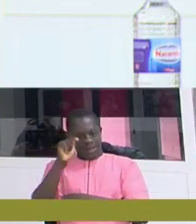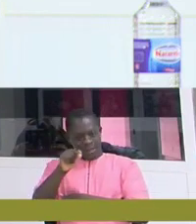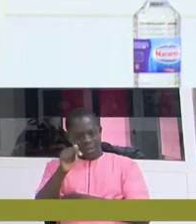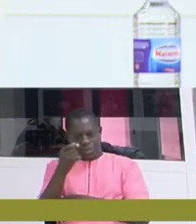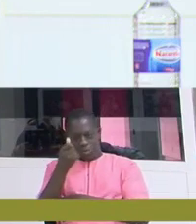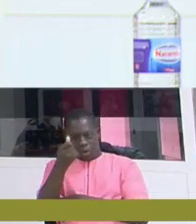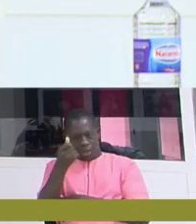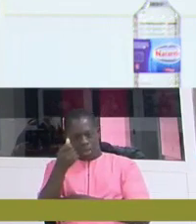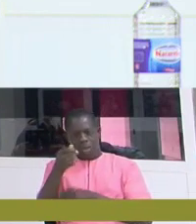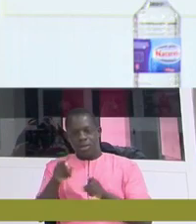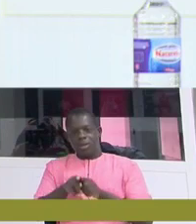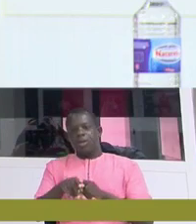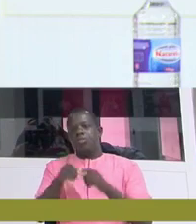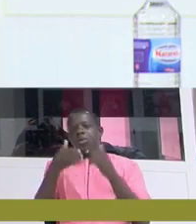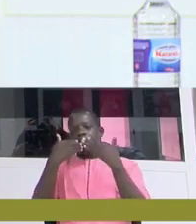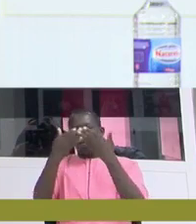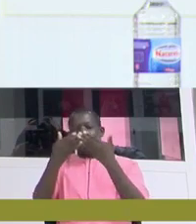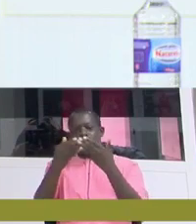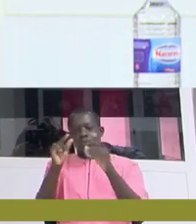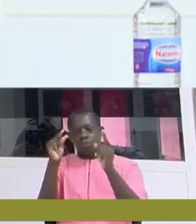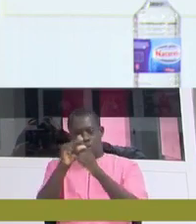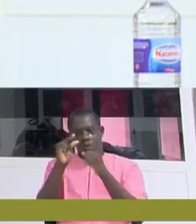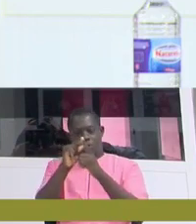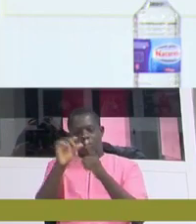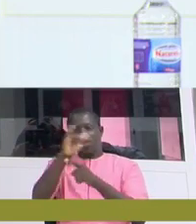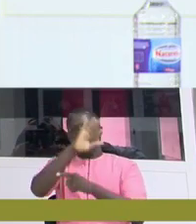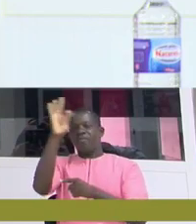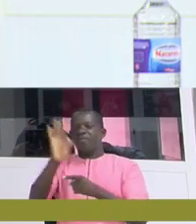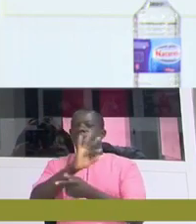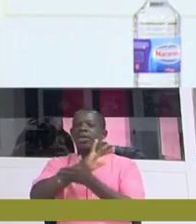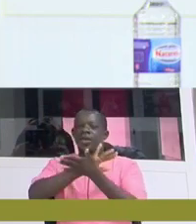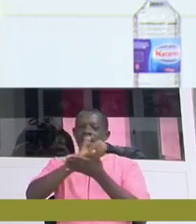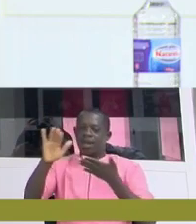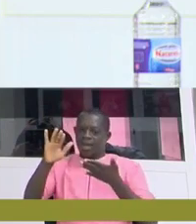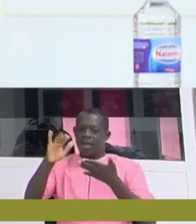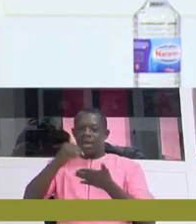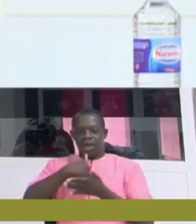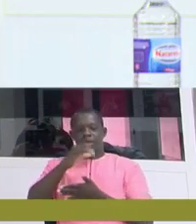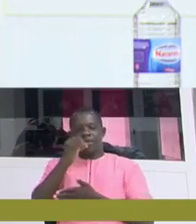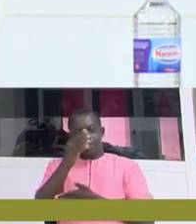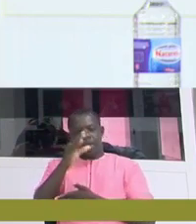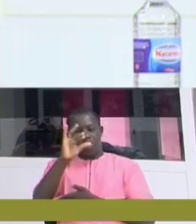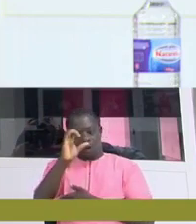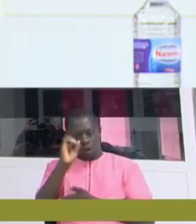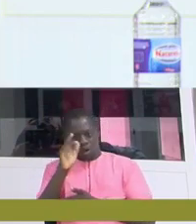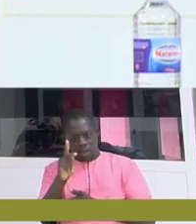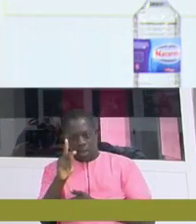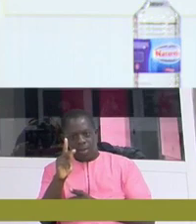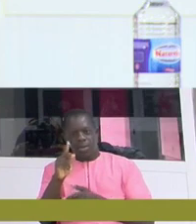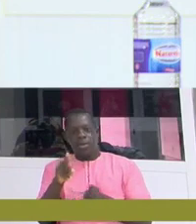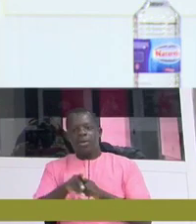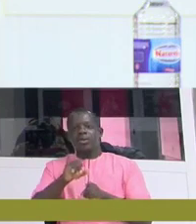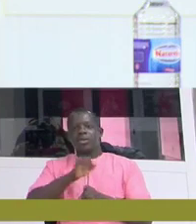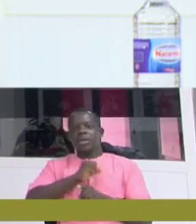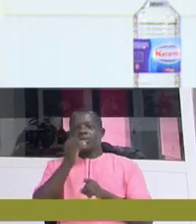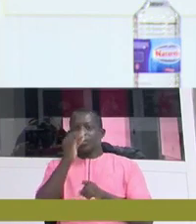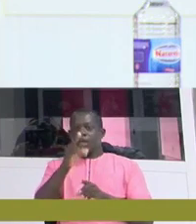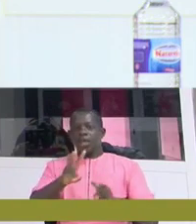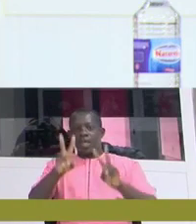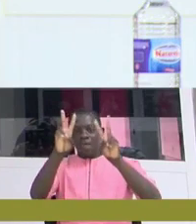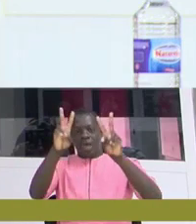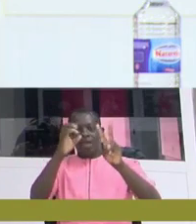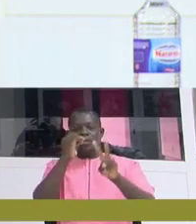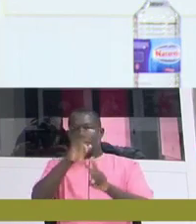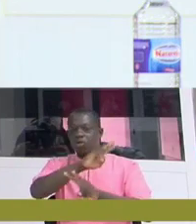this money, I will tell you something very clear. I said, akonye yaya ko ate jolo. He said,